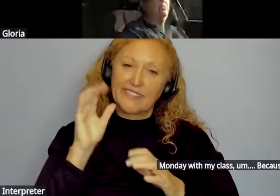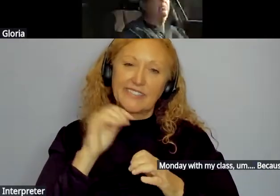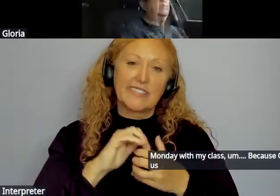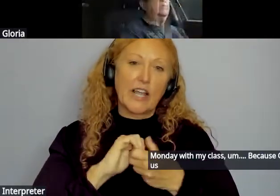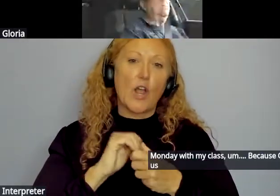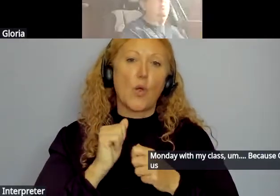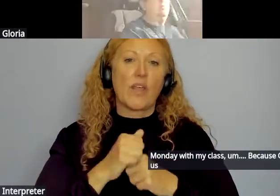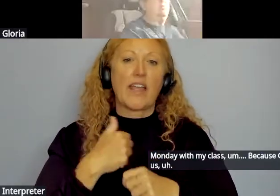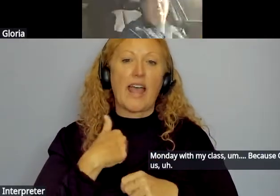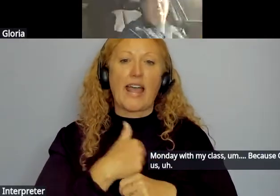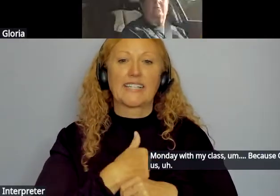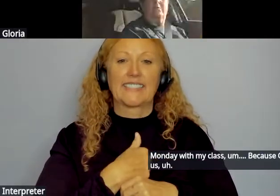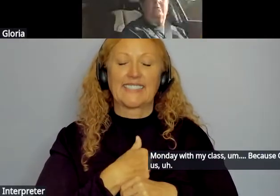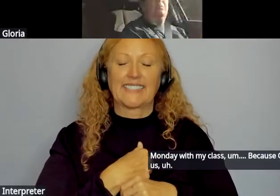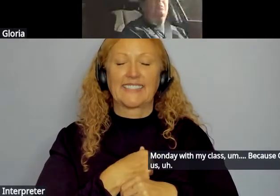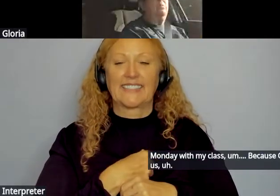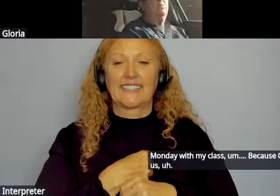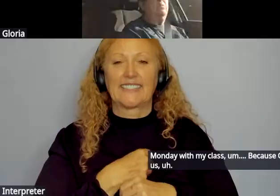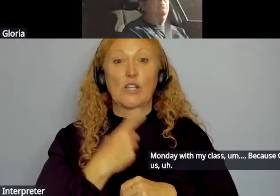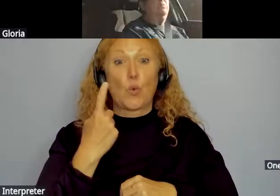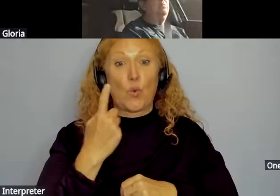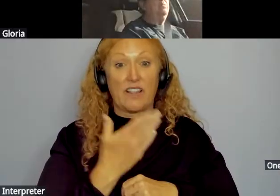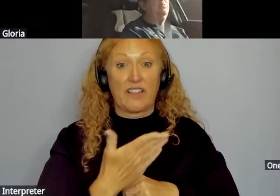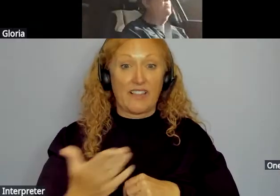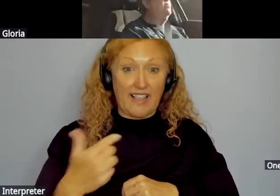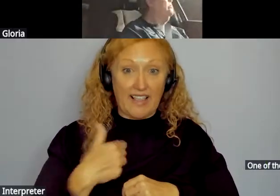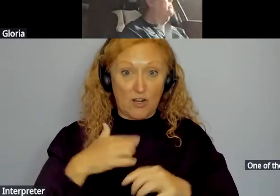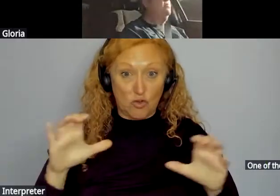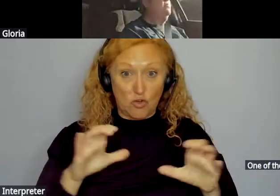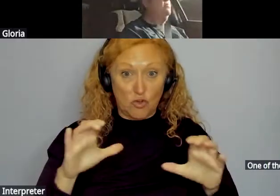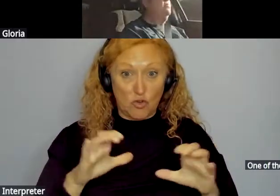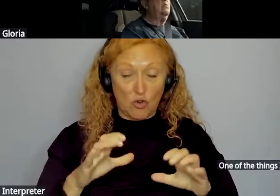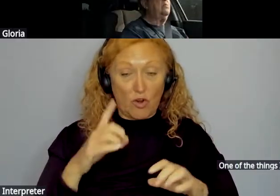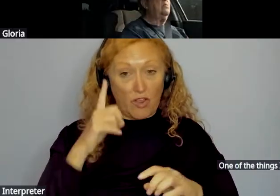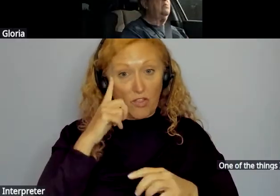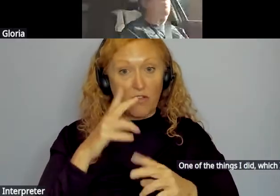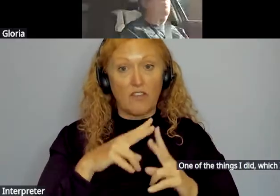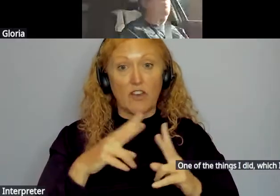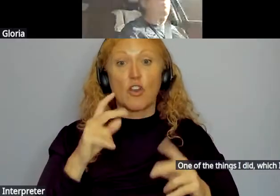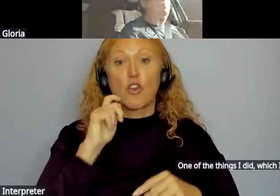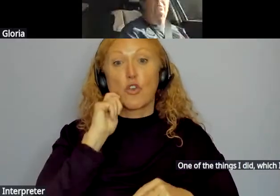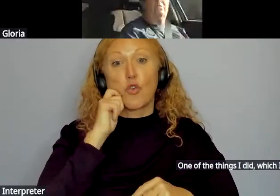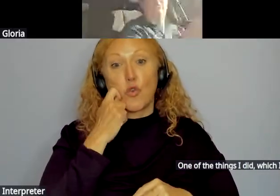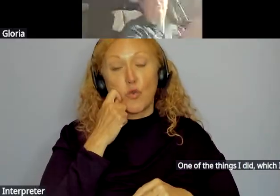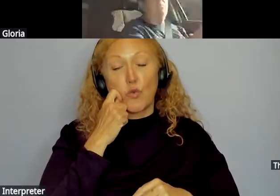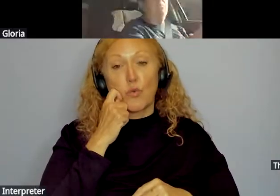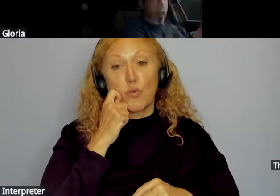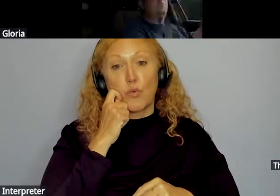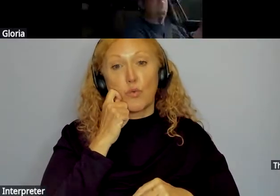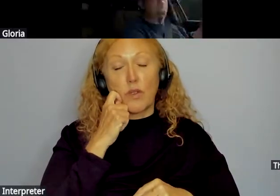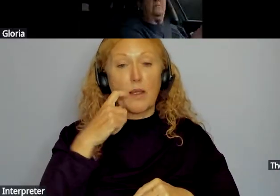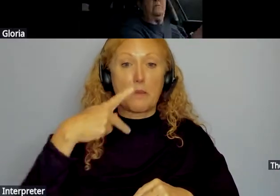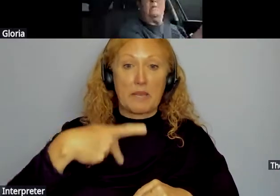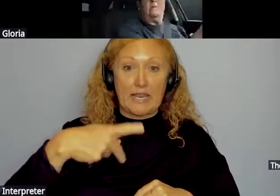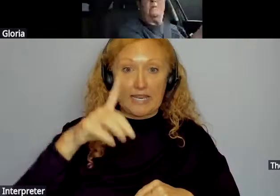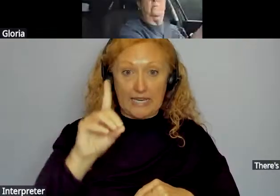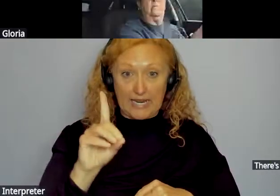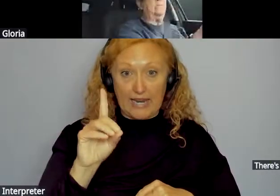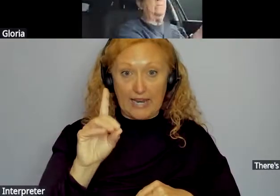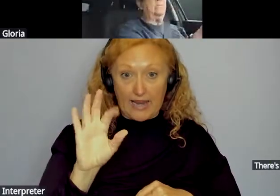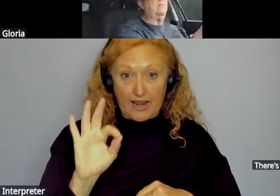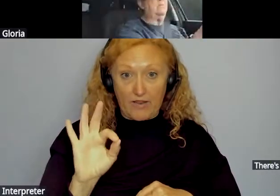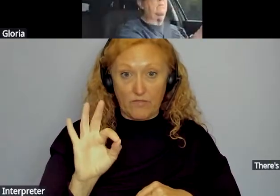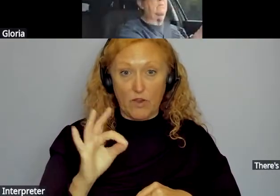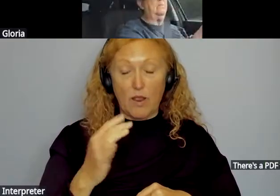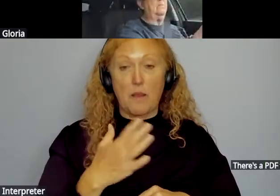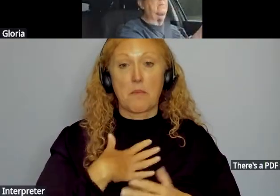Uh, one of the things I did, which I thought was actually pretty cool, there's a PDF that my